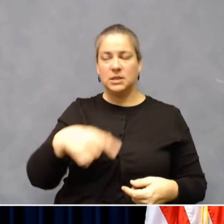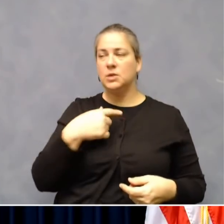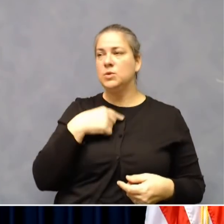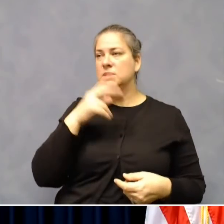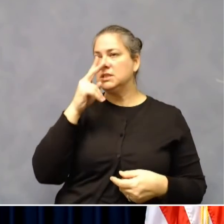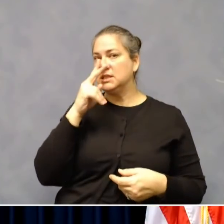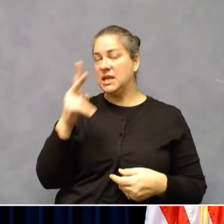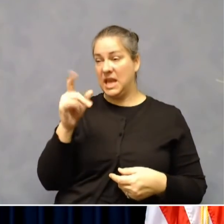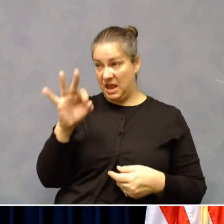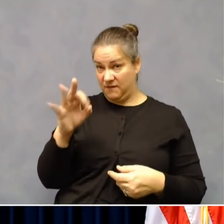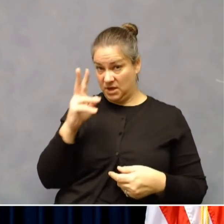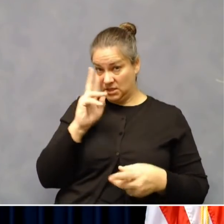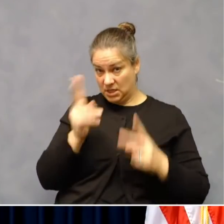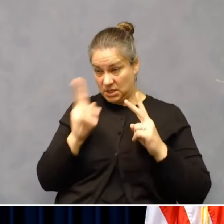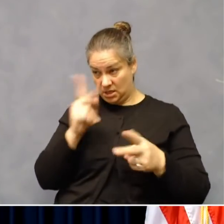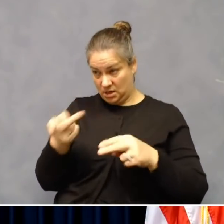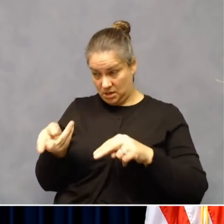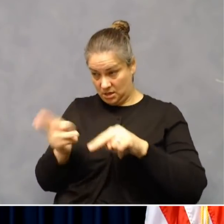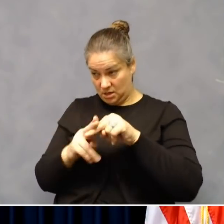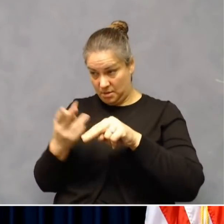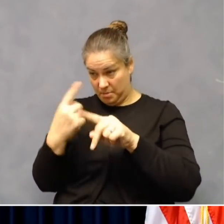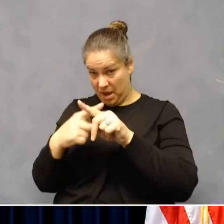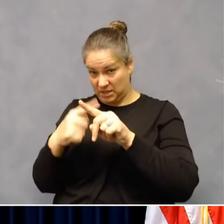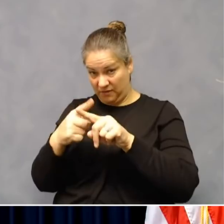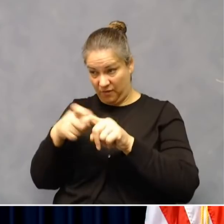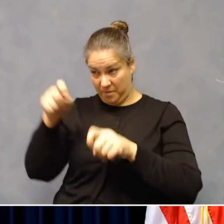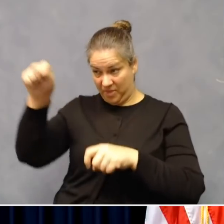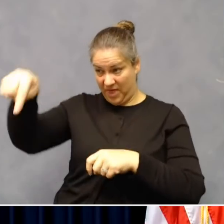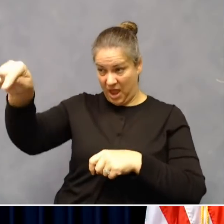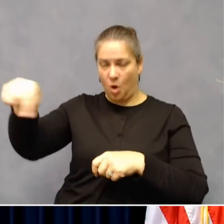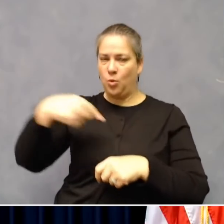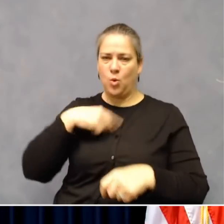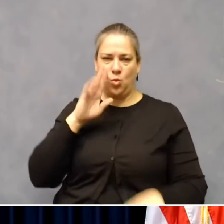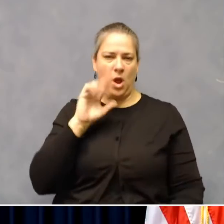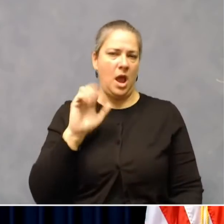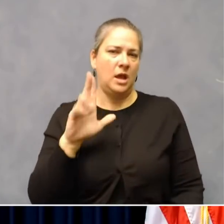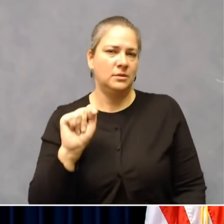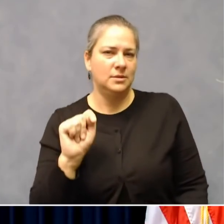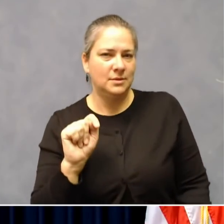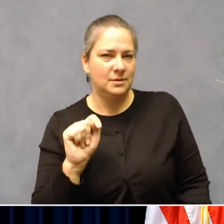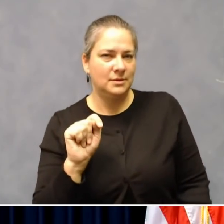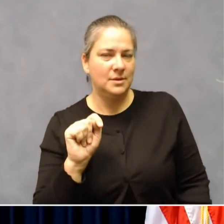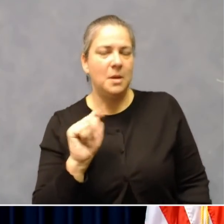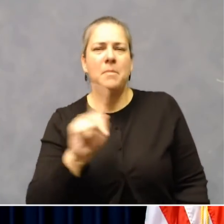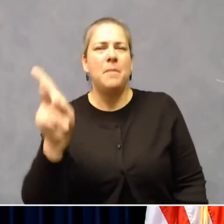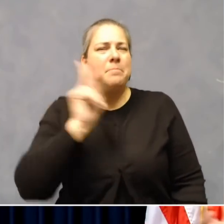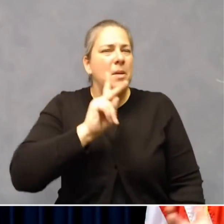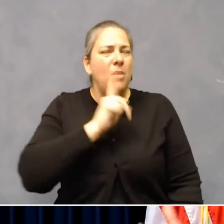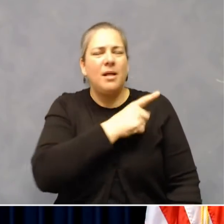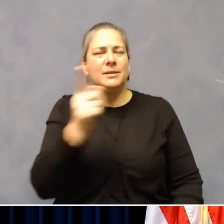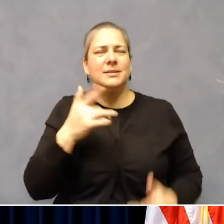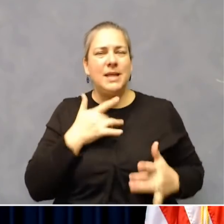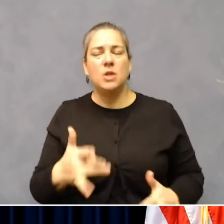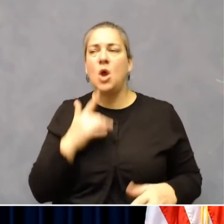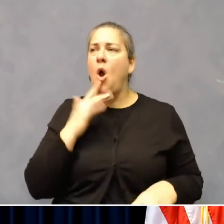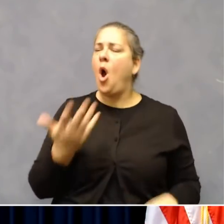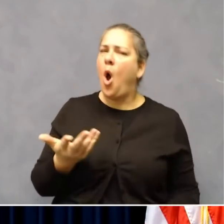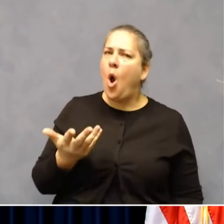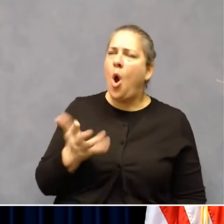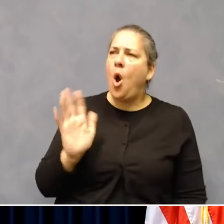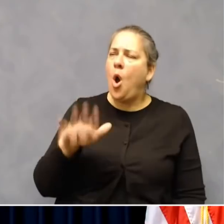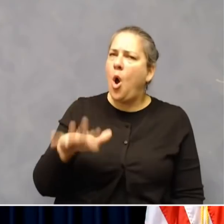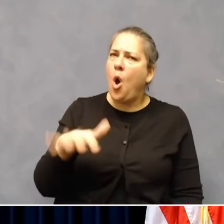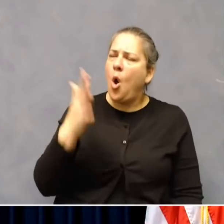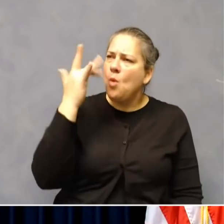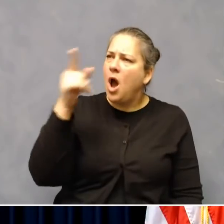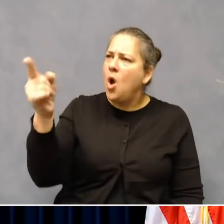action there as well but but everybody tries to draw these false equivalencies of well why why restaurants